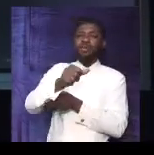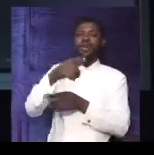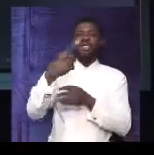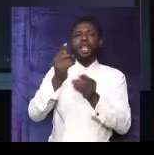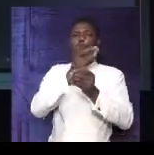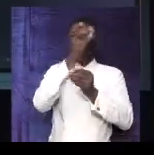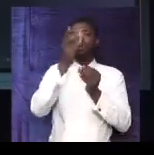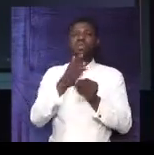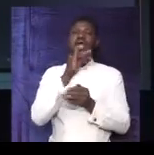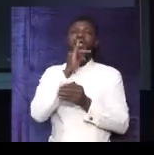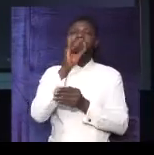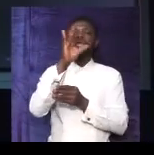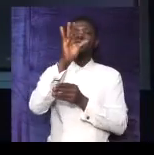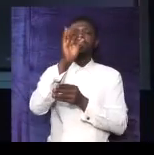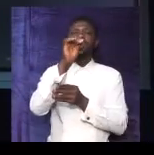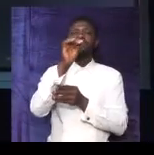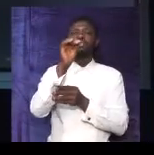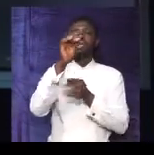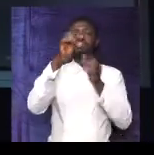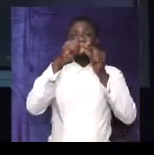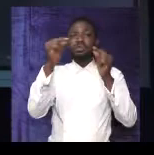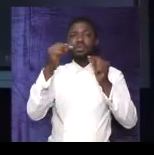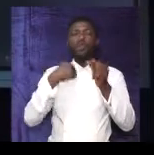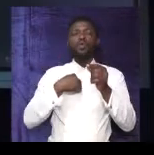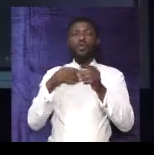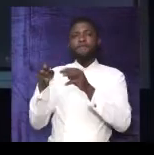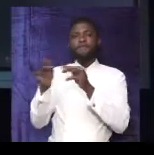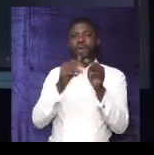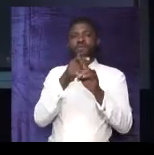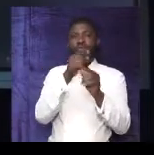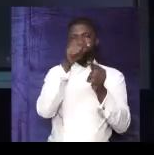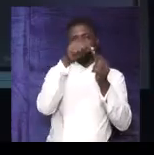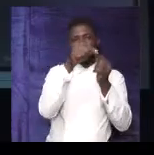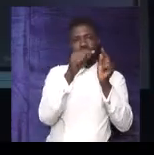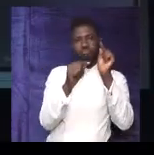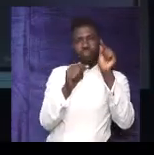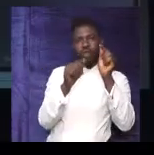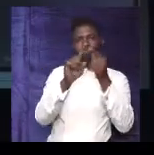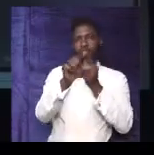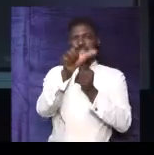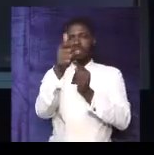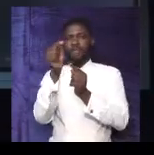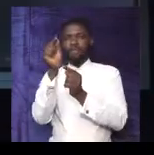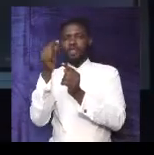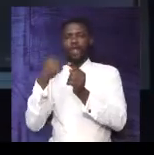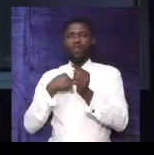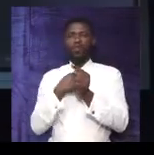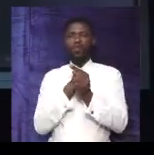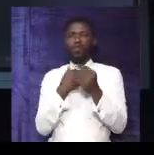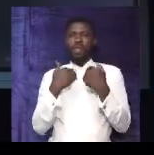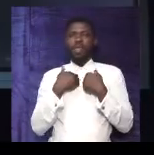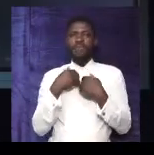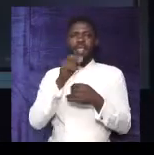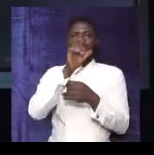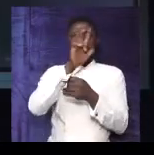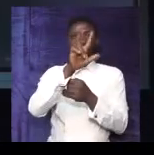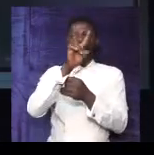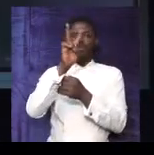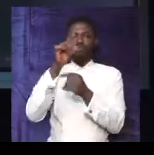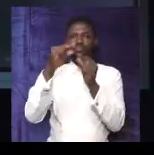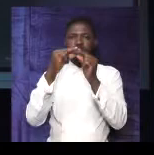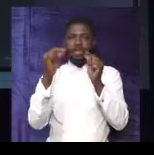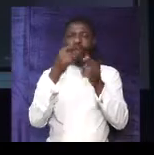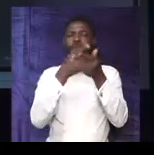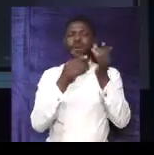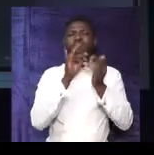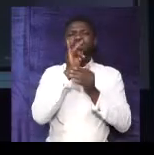angle, and that means the total is 90 degrees. Well, moving from this point to this point, we have